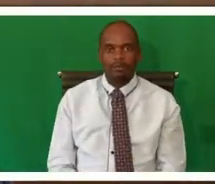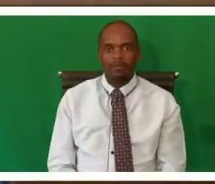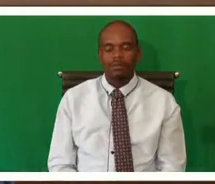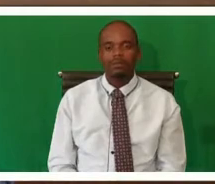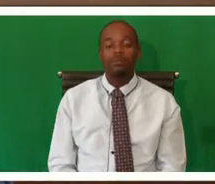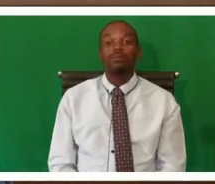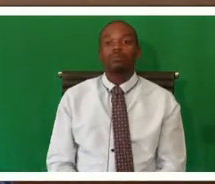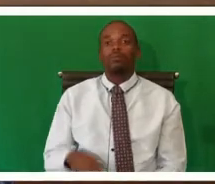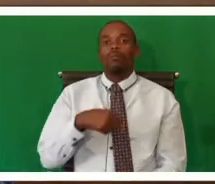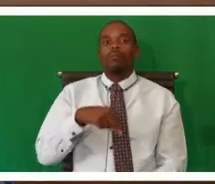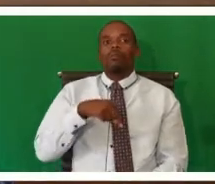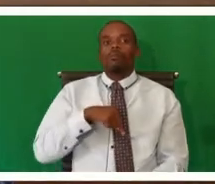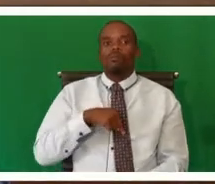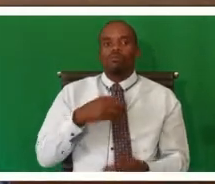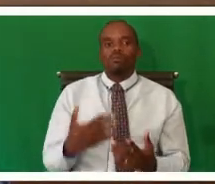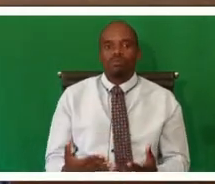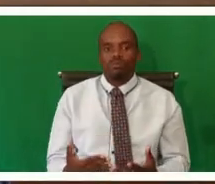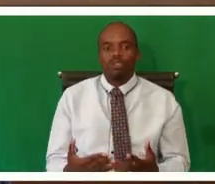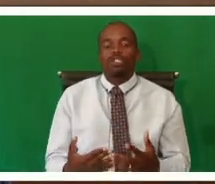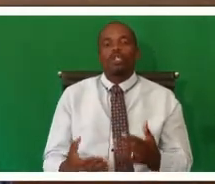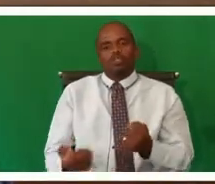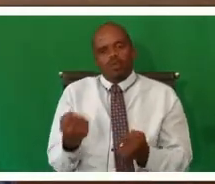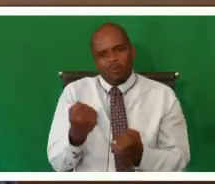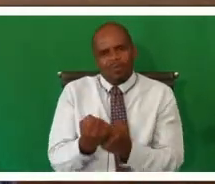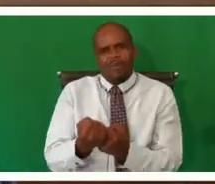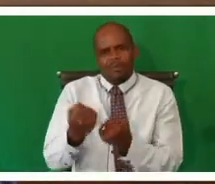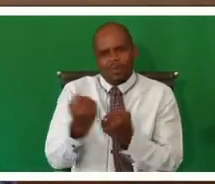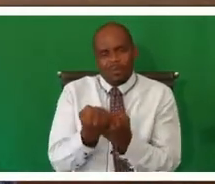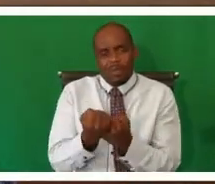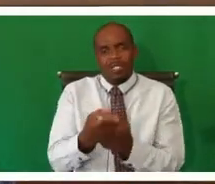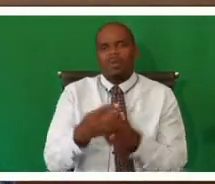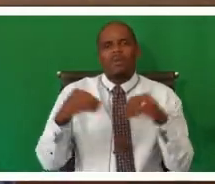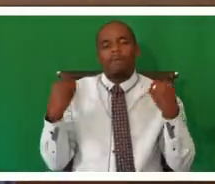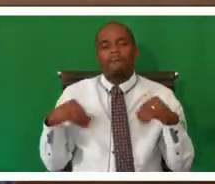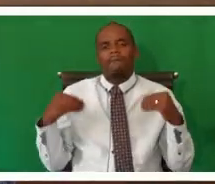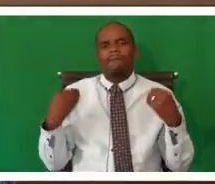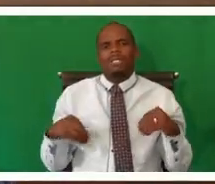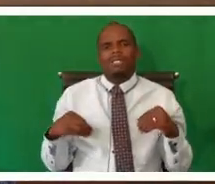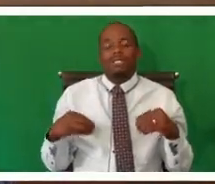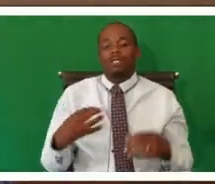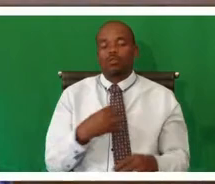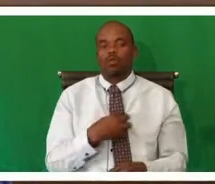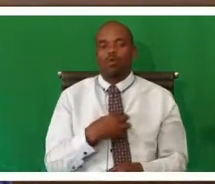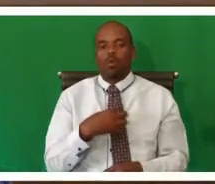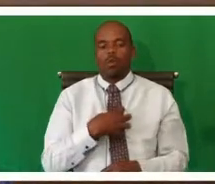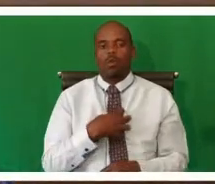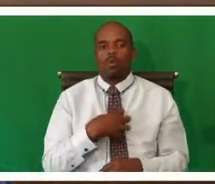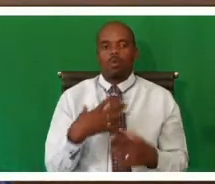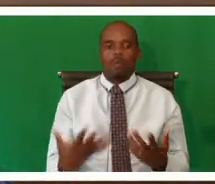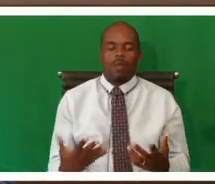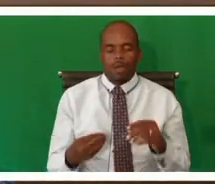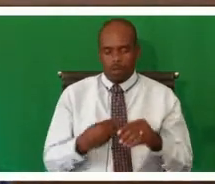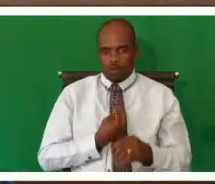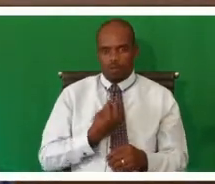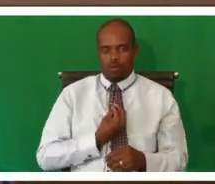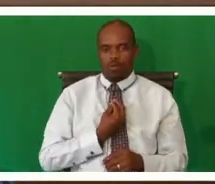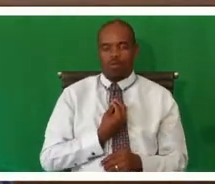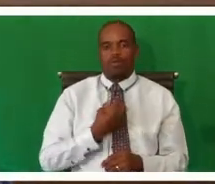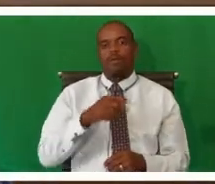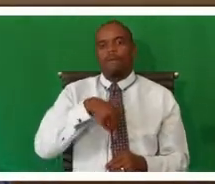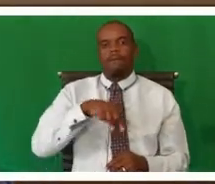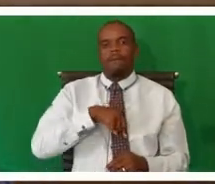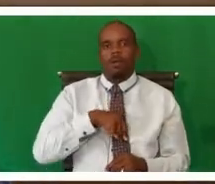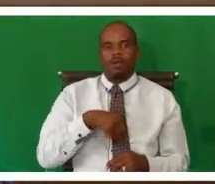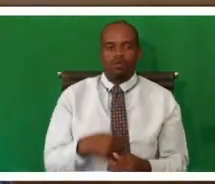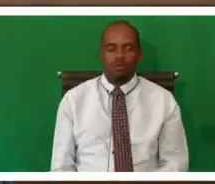to provide support to business owned by our youth. We have to